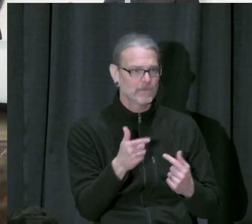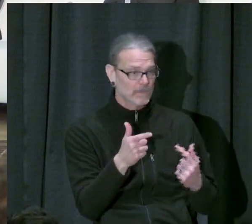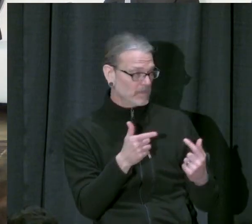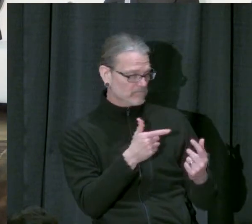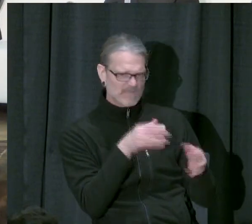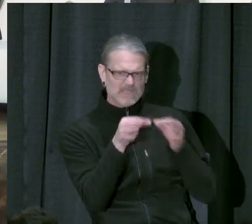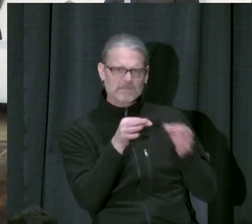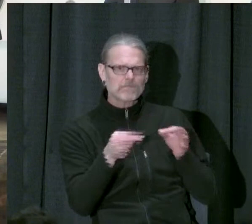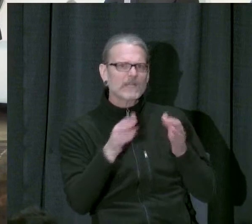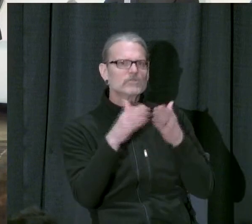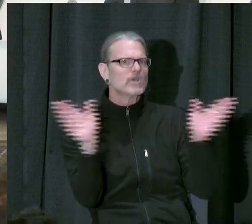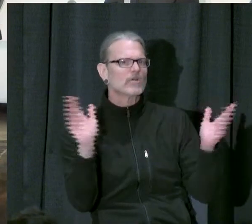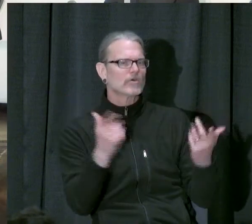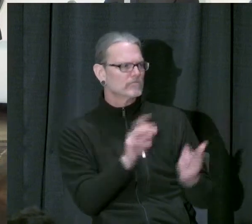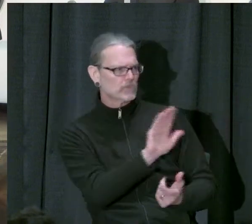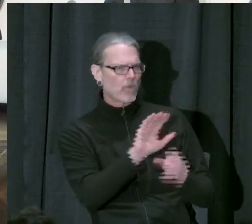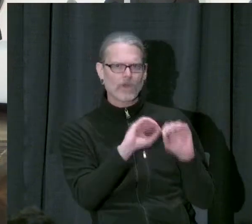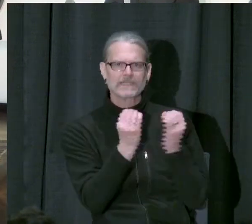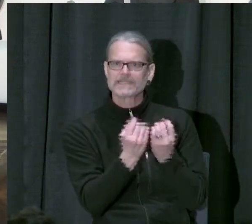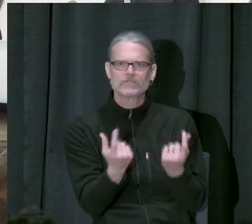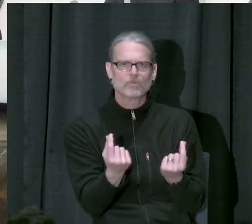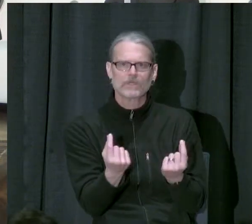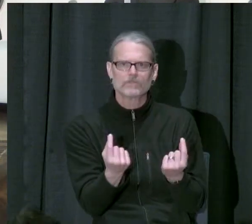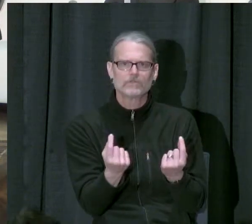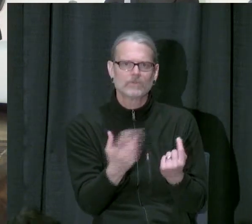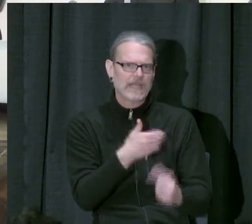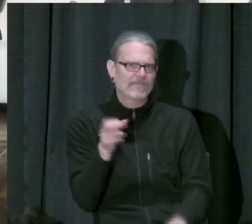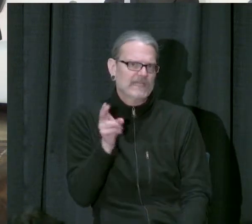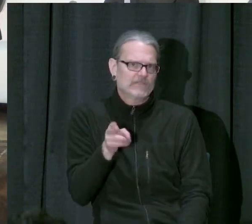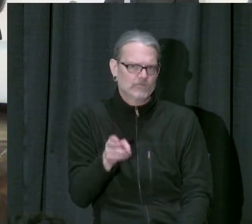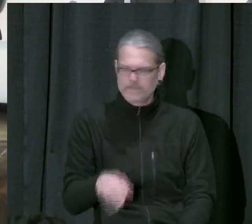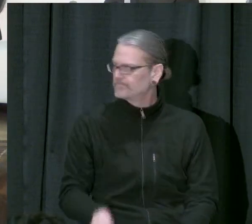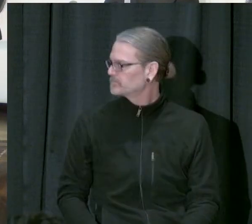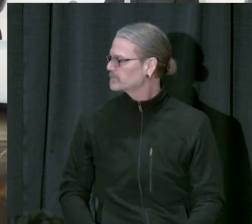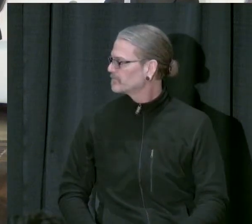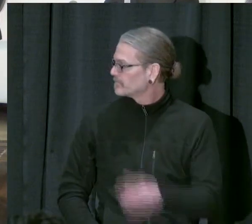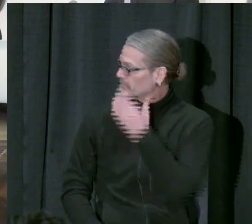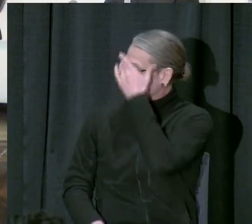of the organization and a little bit of the history, if you would.